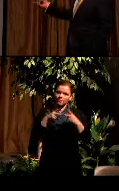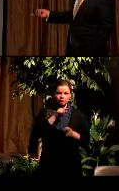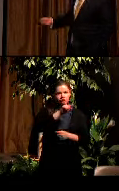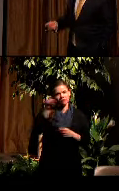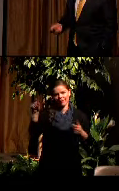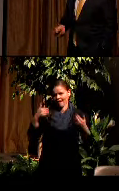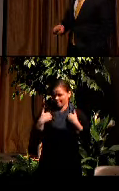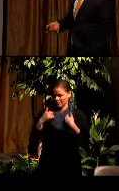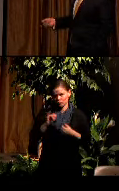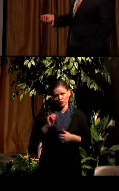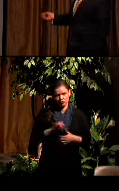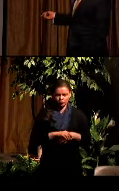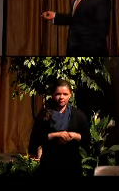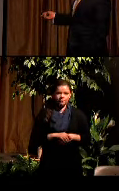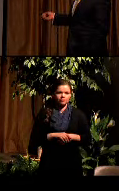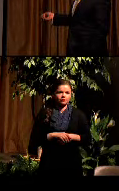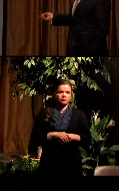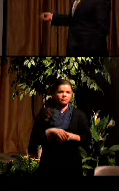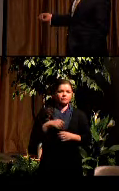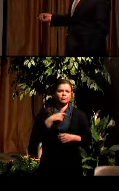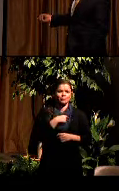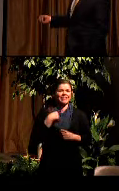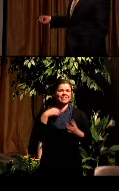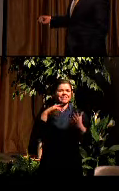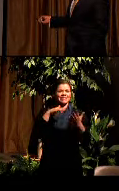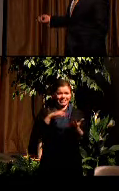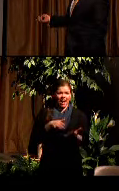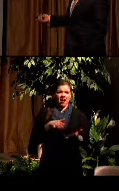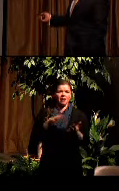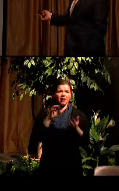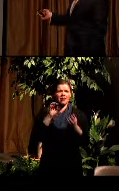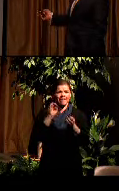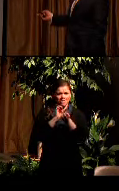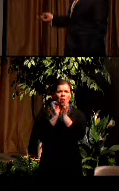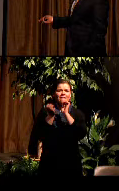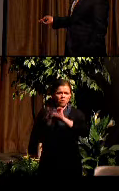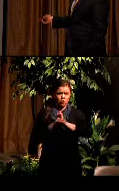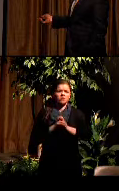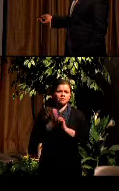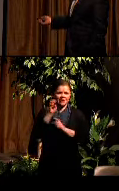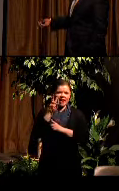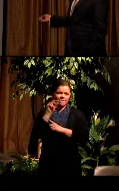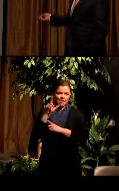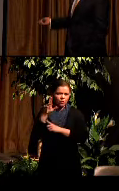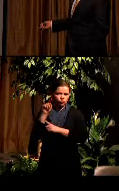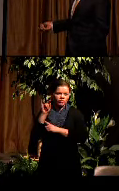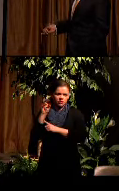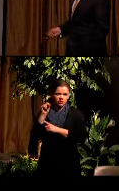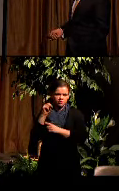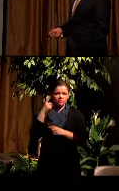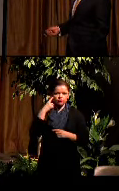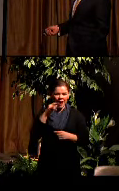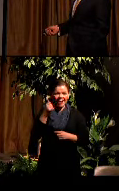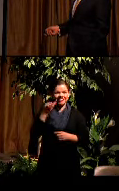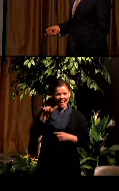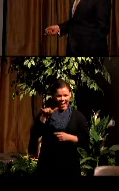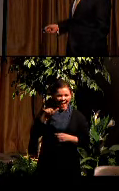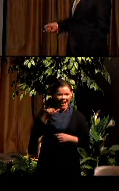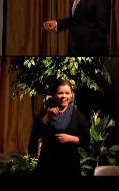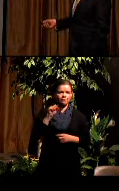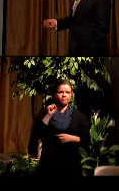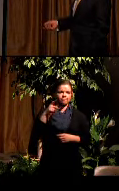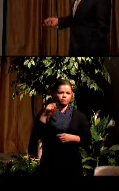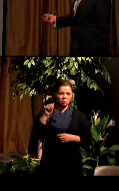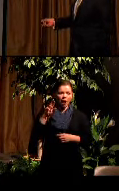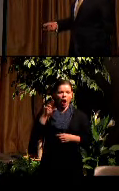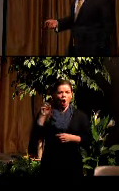We study evolution. We've been studying the evolution of jays and orange-crowned warblers and song sparrows on the Channel Islands off of California.